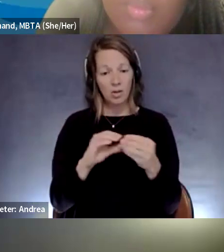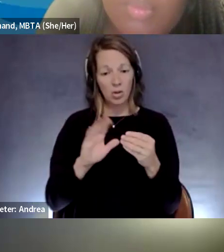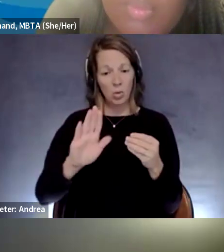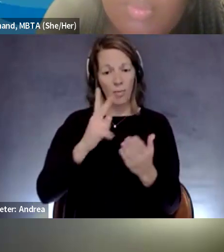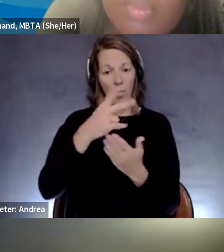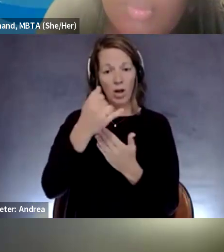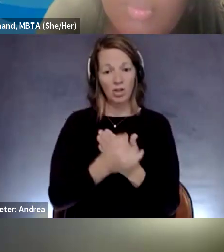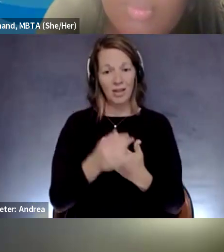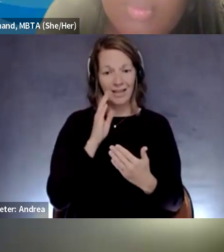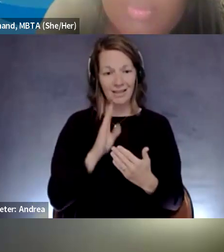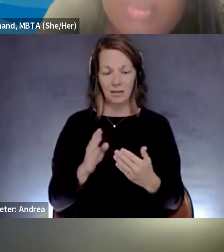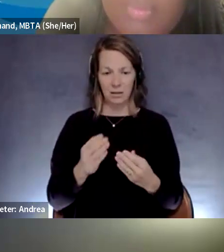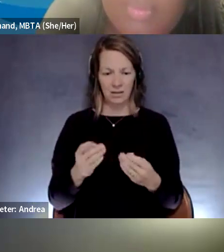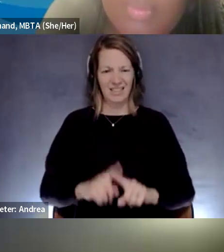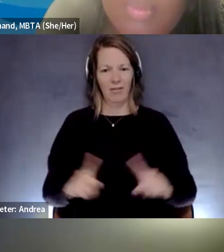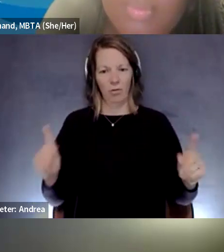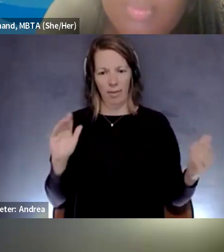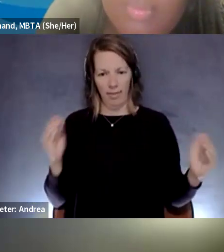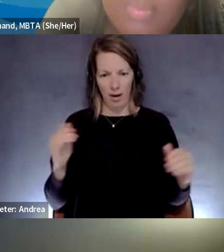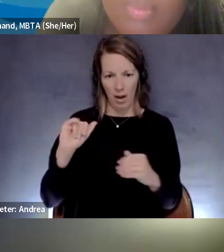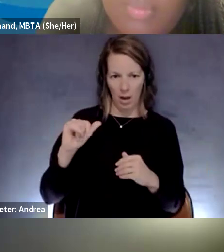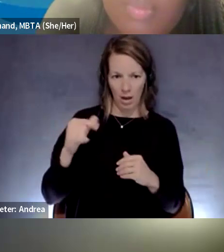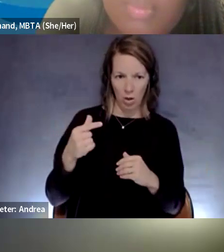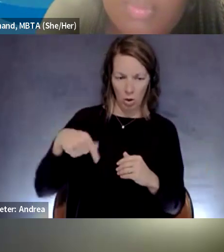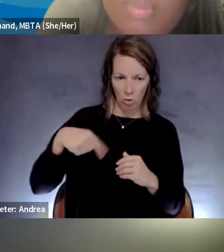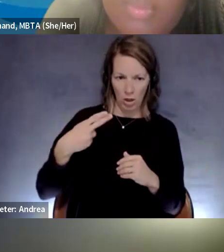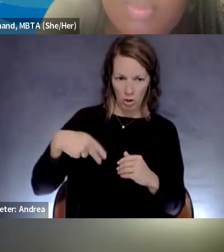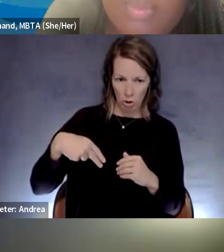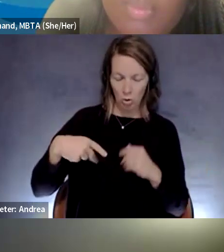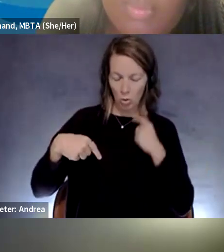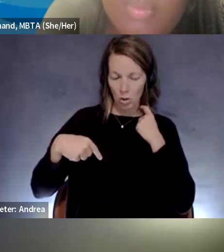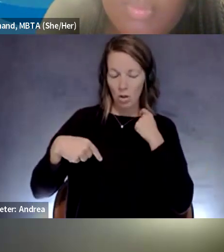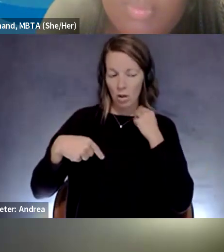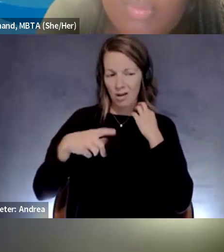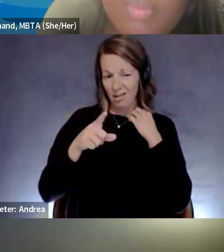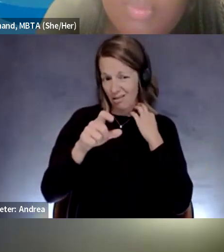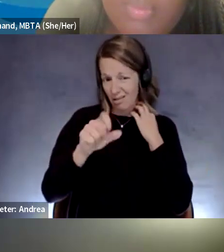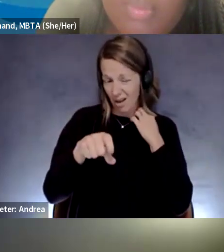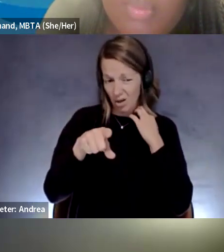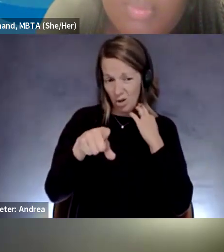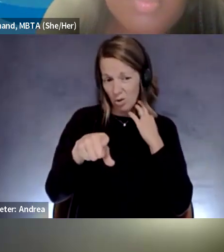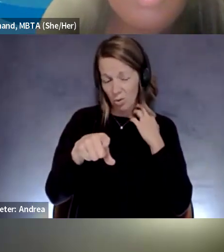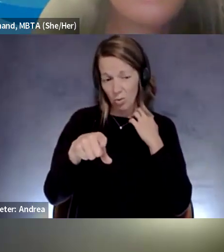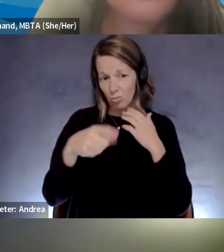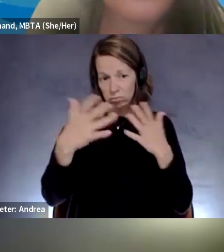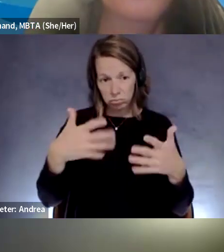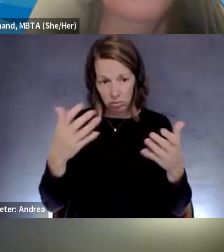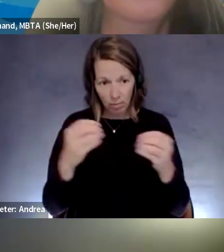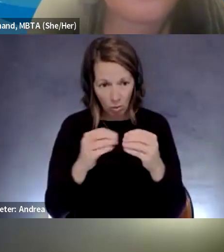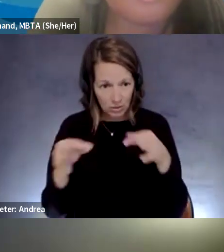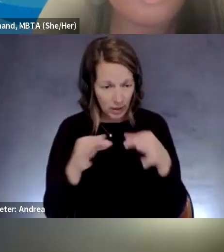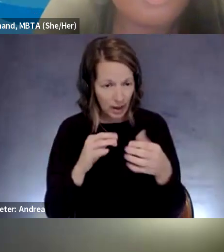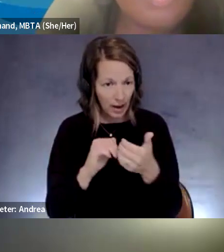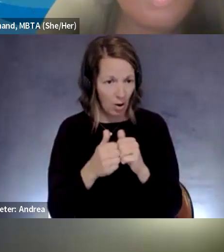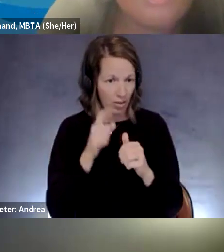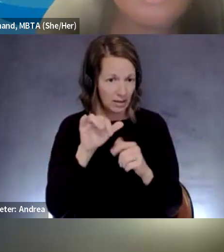is materially different from IQHQ's in this regard. Can you further explain how